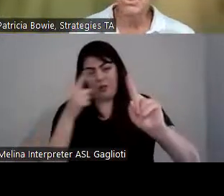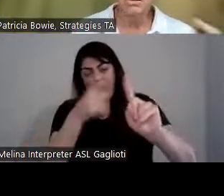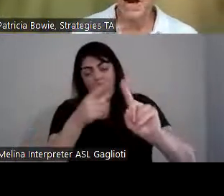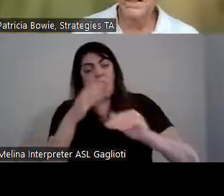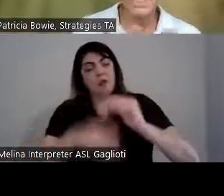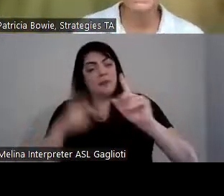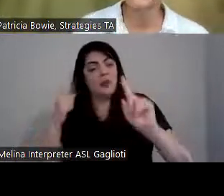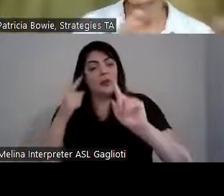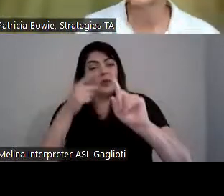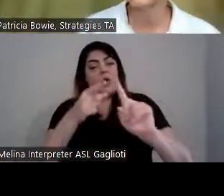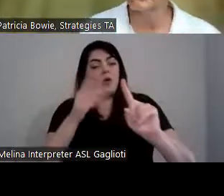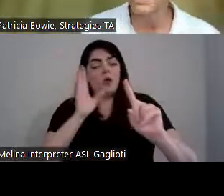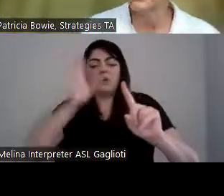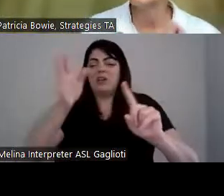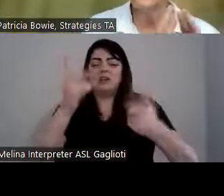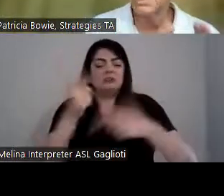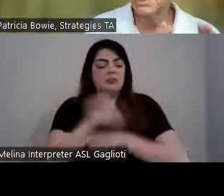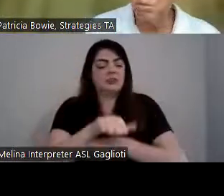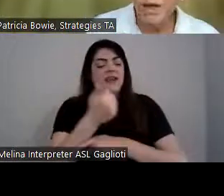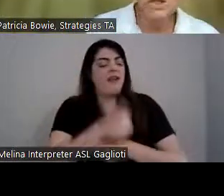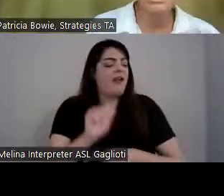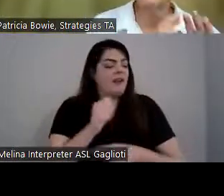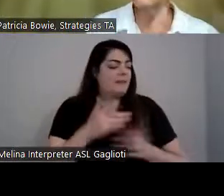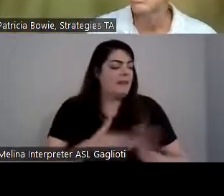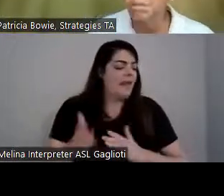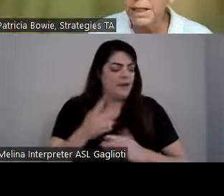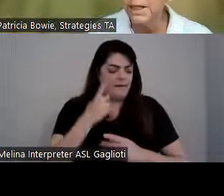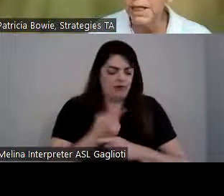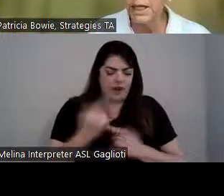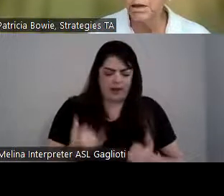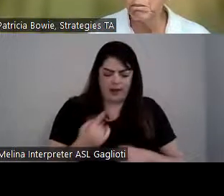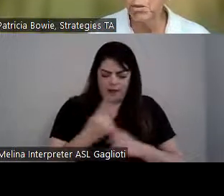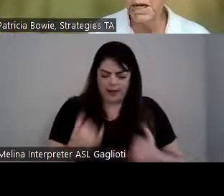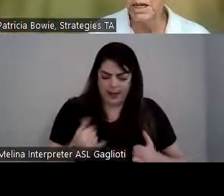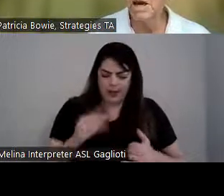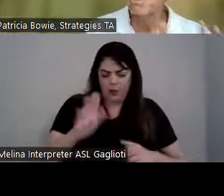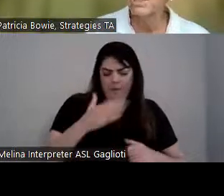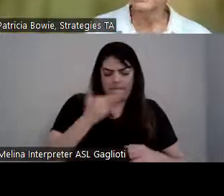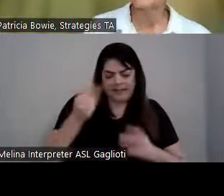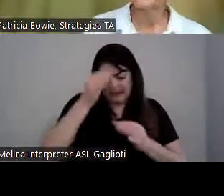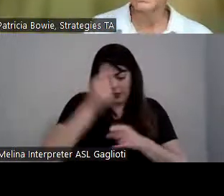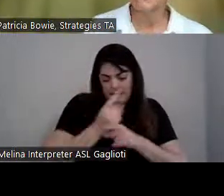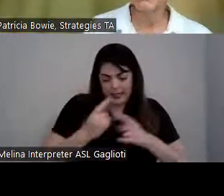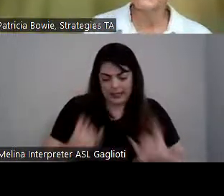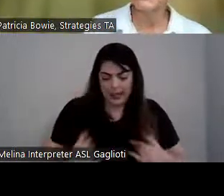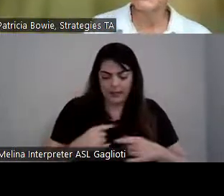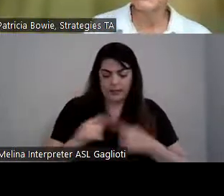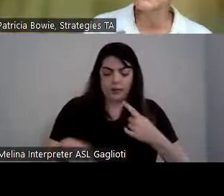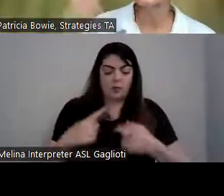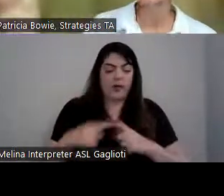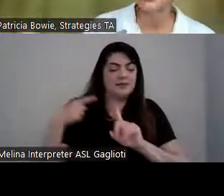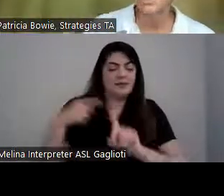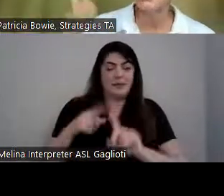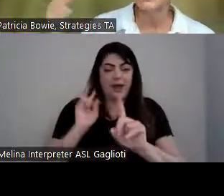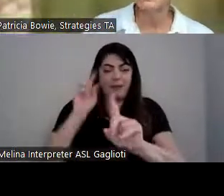is going to surpass any particular plan you plan at the moment. You're going to do your best thinking at the moment, but when it comes to implementing, things are